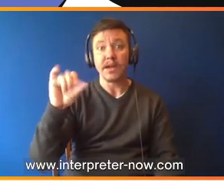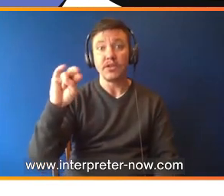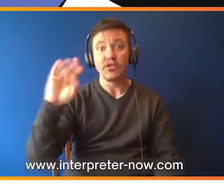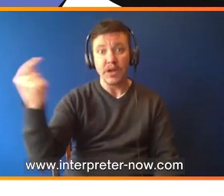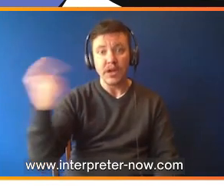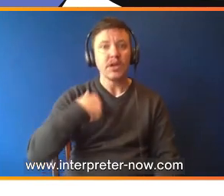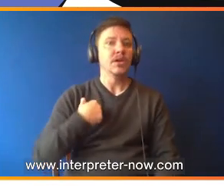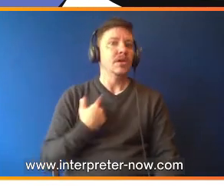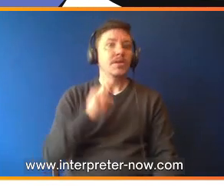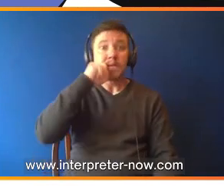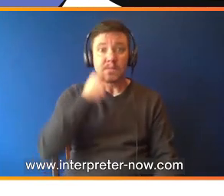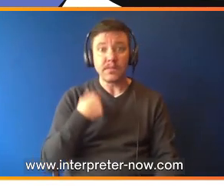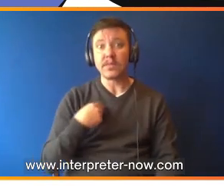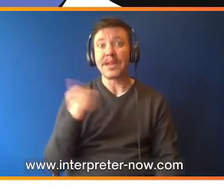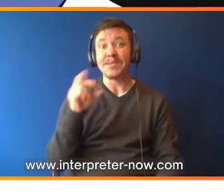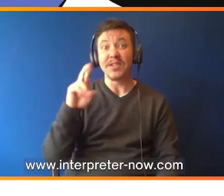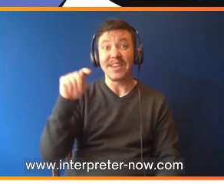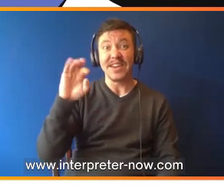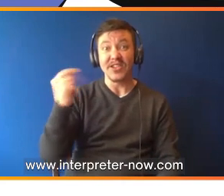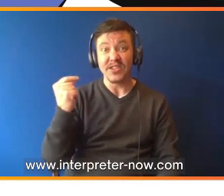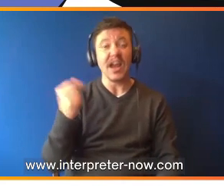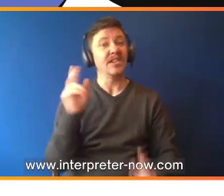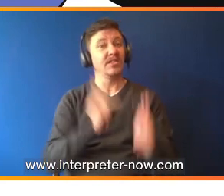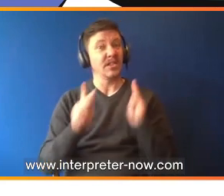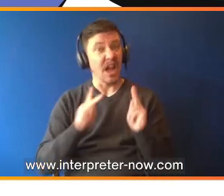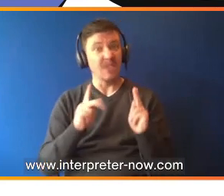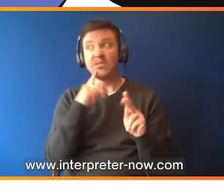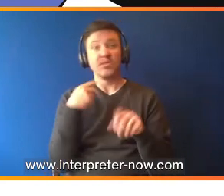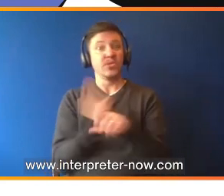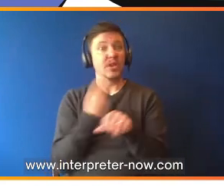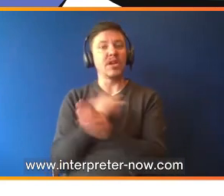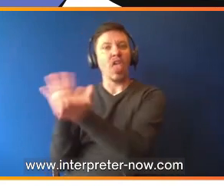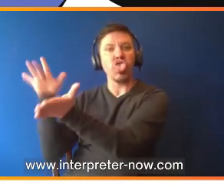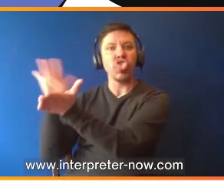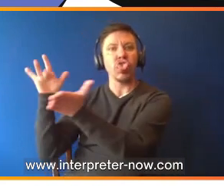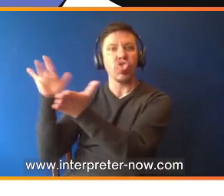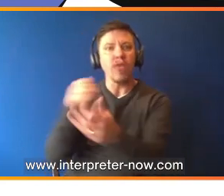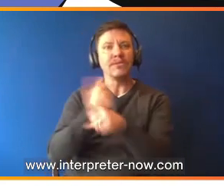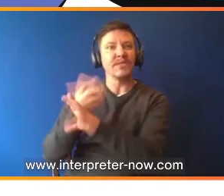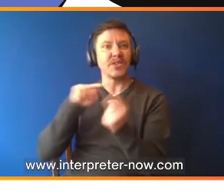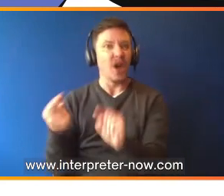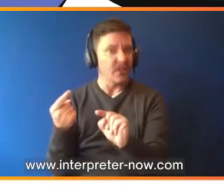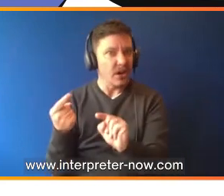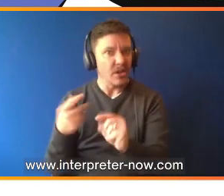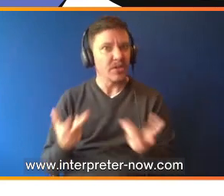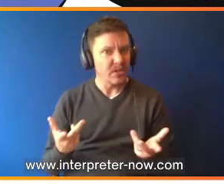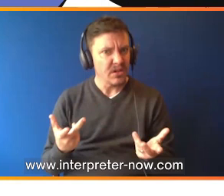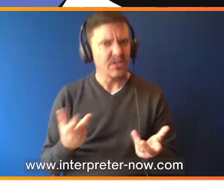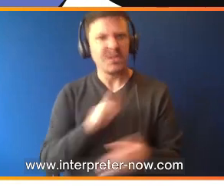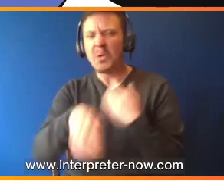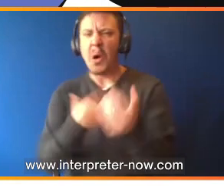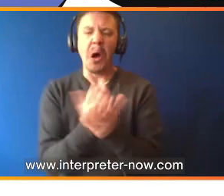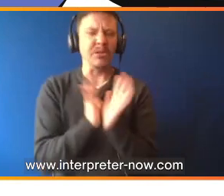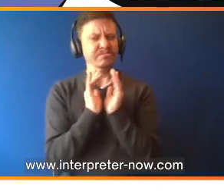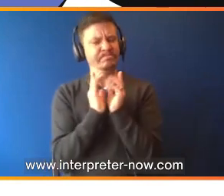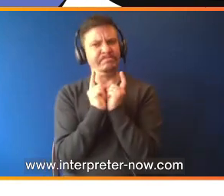even Apple AirTags, and how those can be used and abused by folks to enact harm and violence on others. And so it's kind of